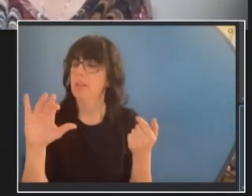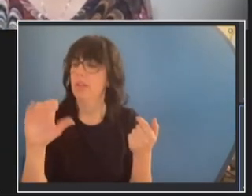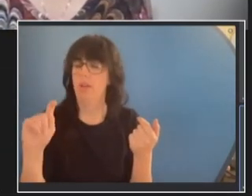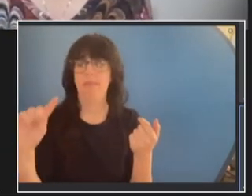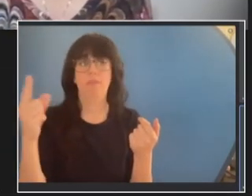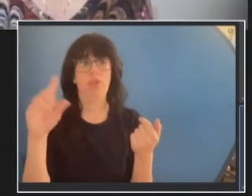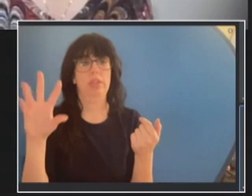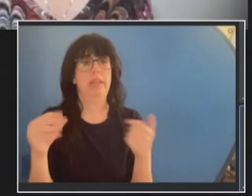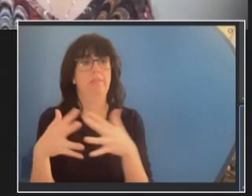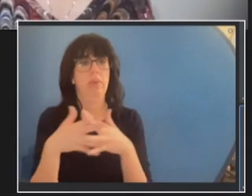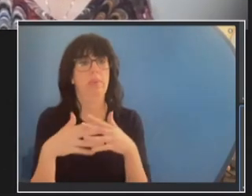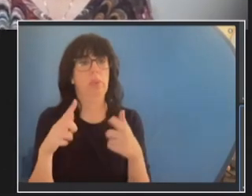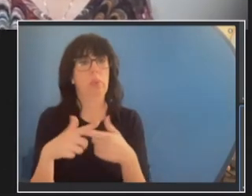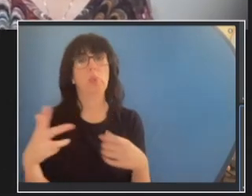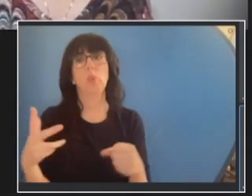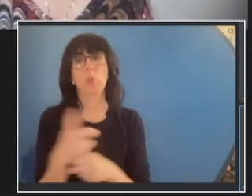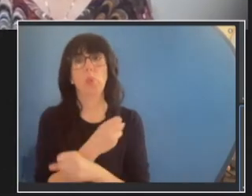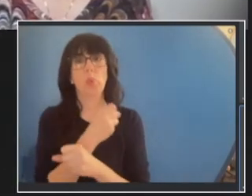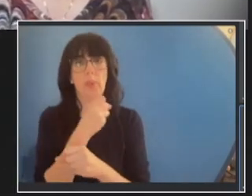win